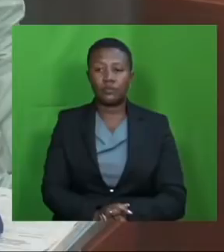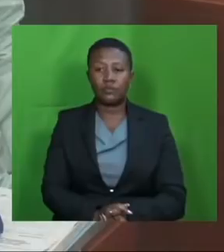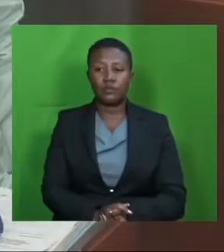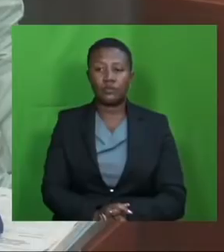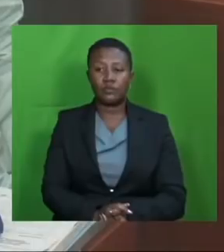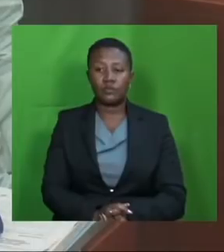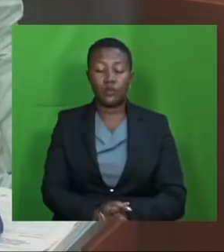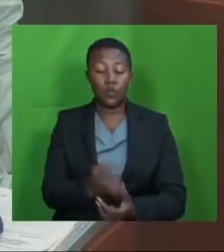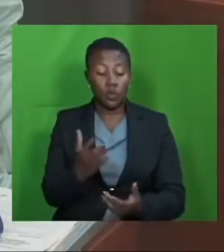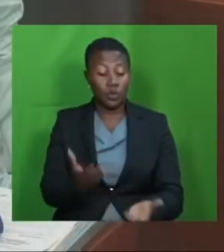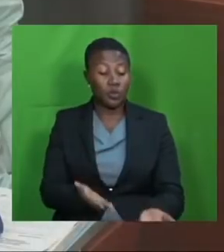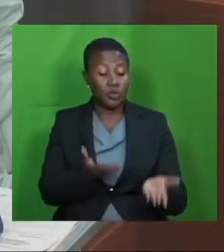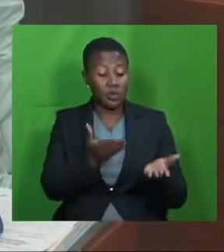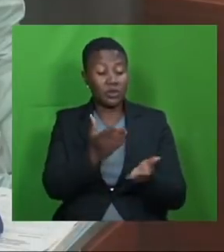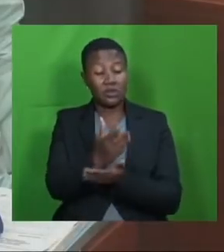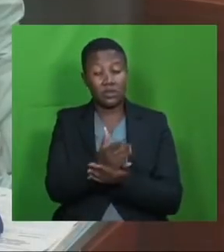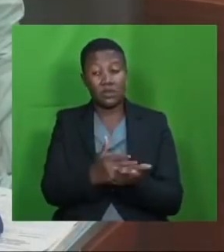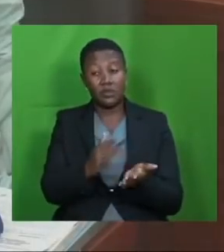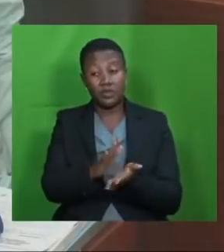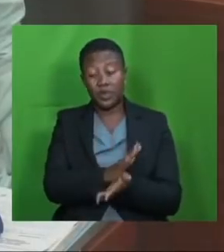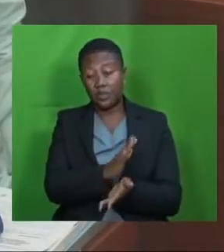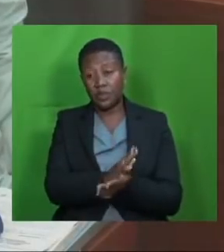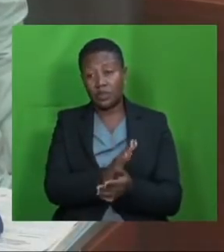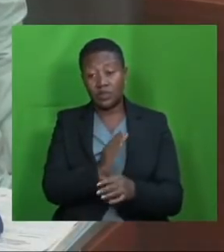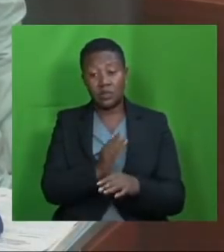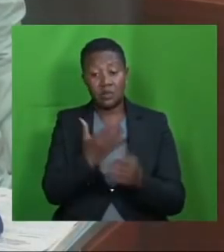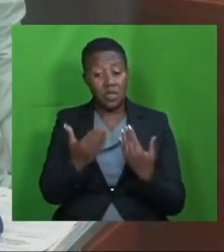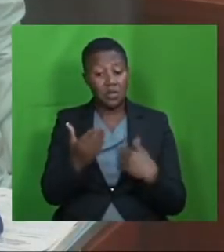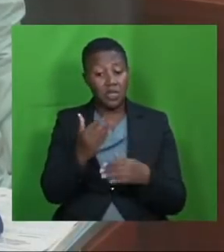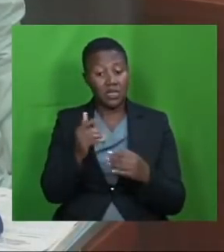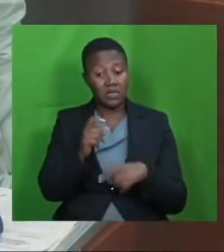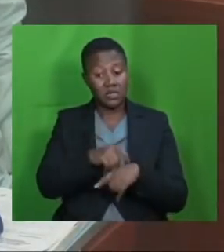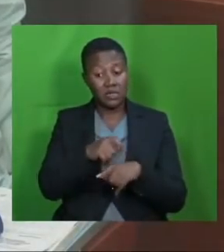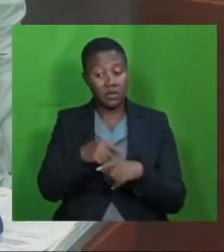present these papers, and by the time we finish, I believe you'll be over.